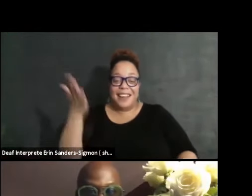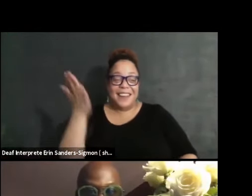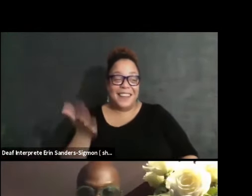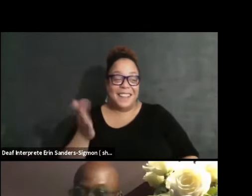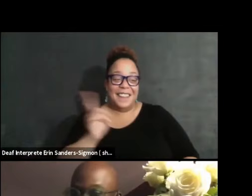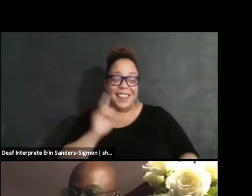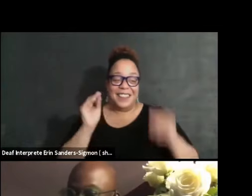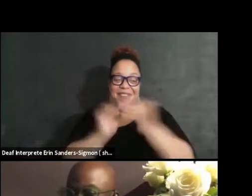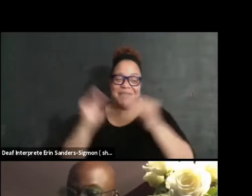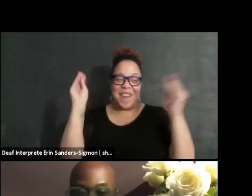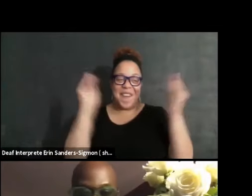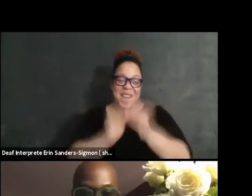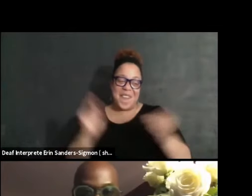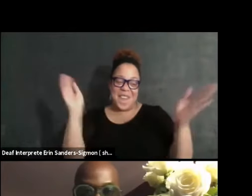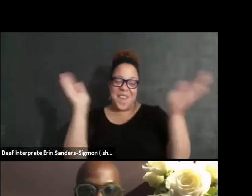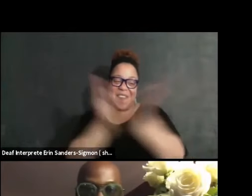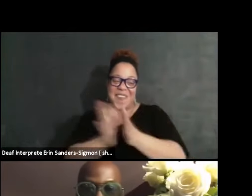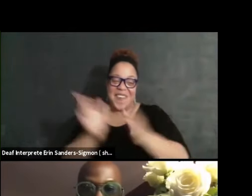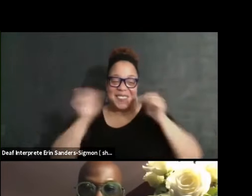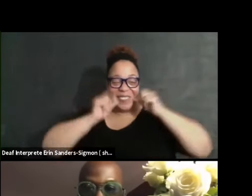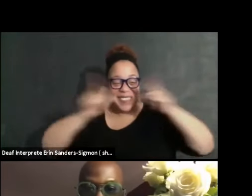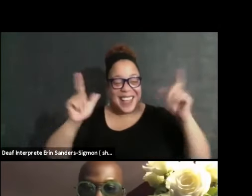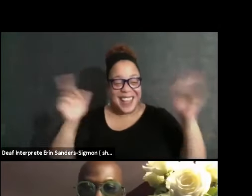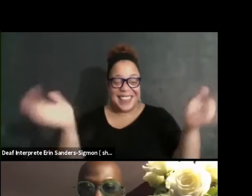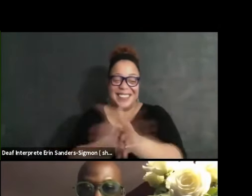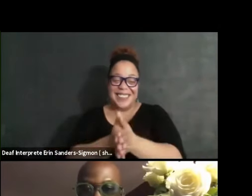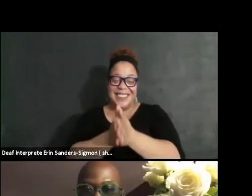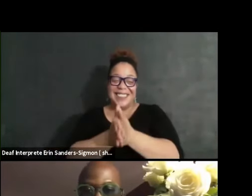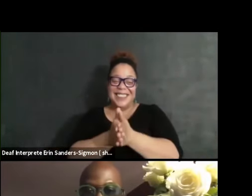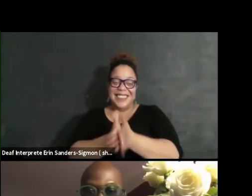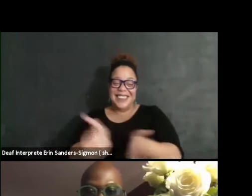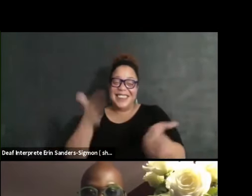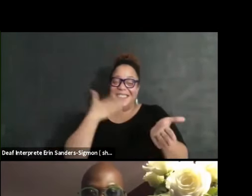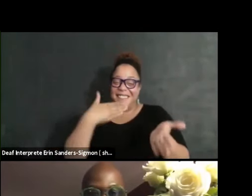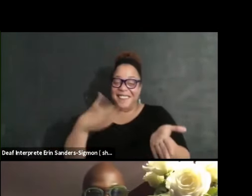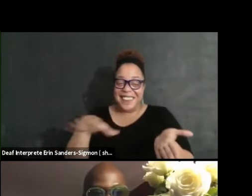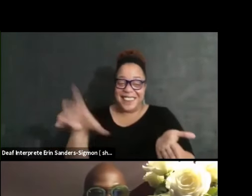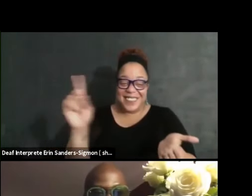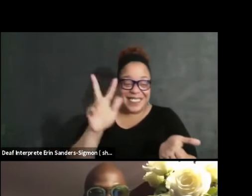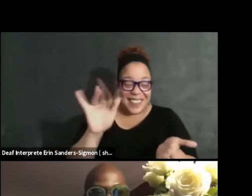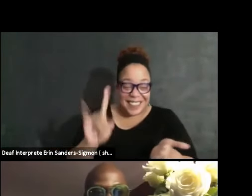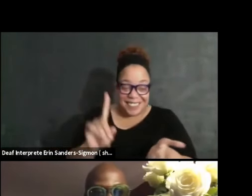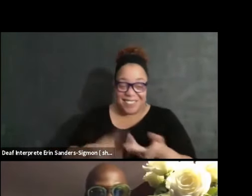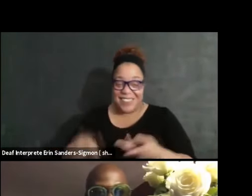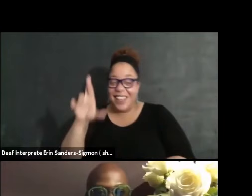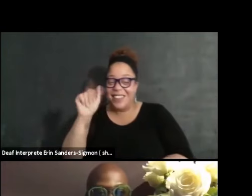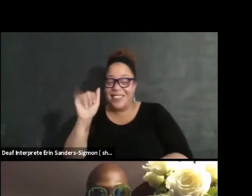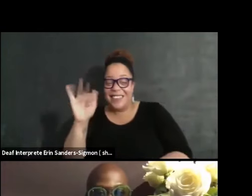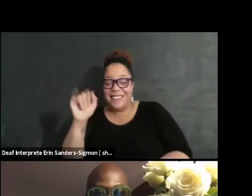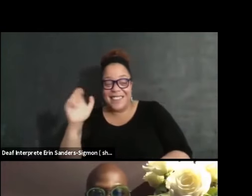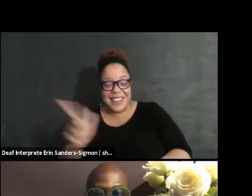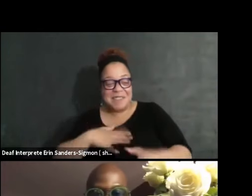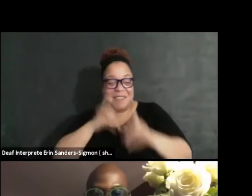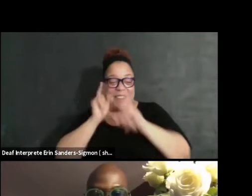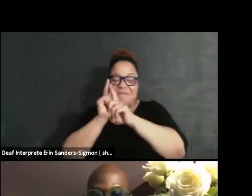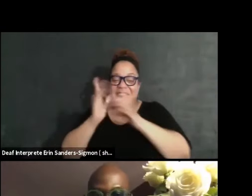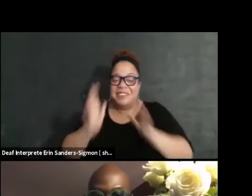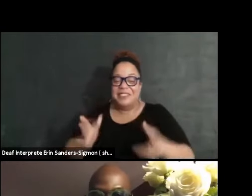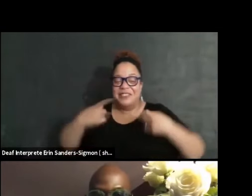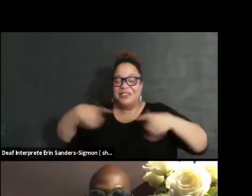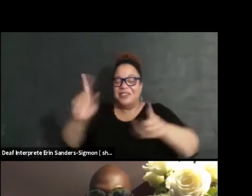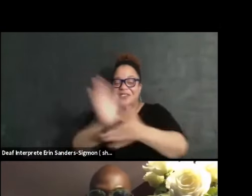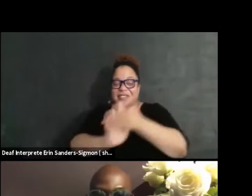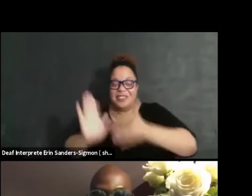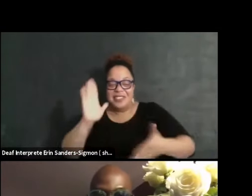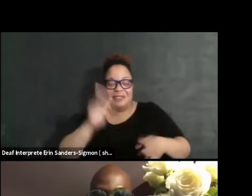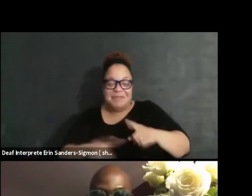much love to David and Rafa. That was my mentor back in college. So much love. But there's a person that we really, really want to honor,